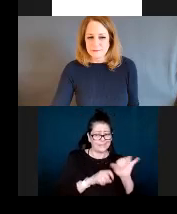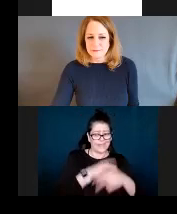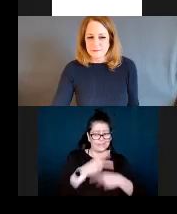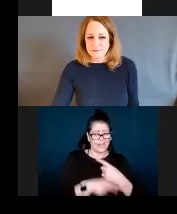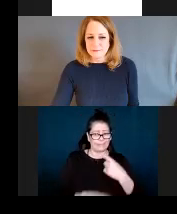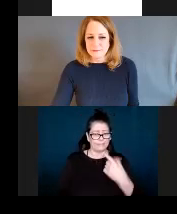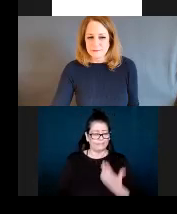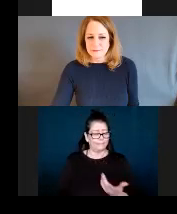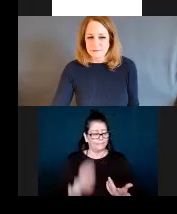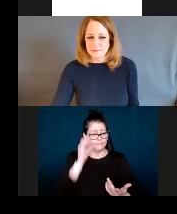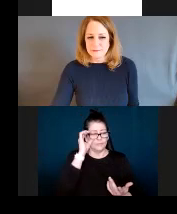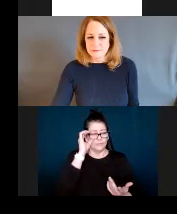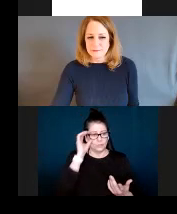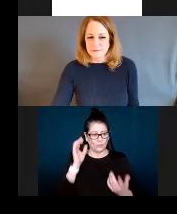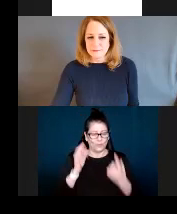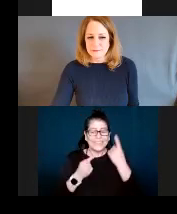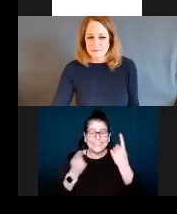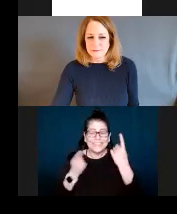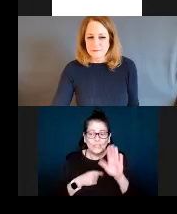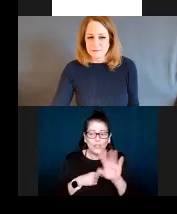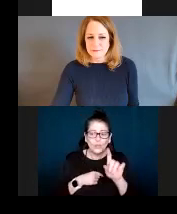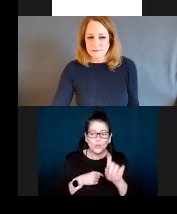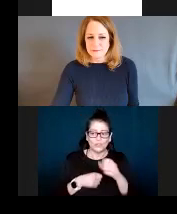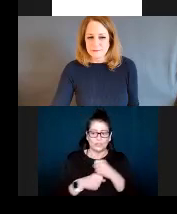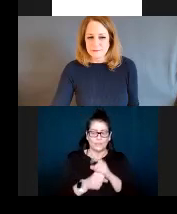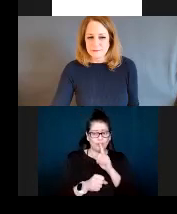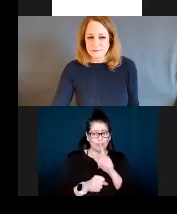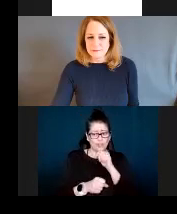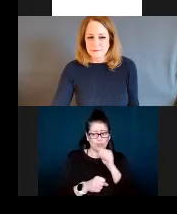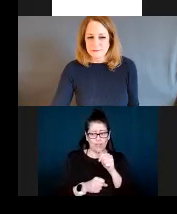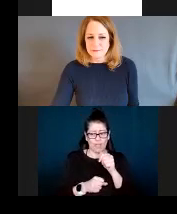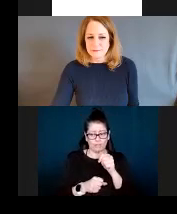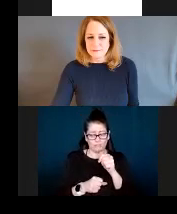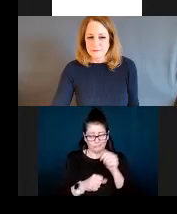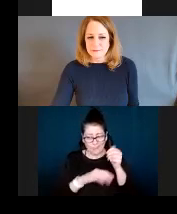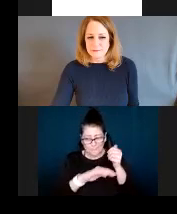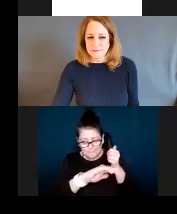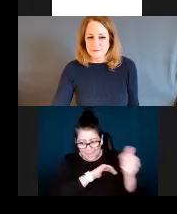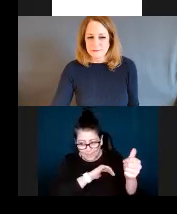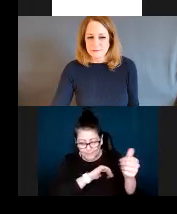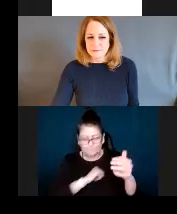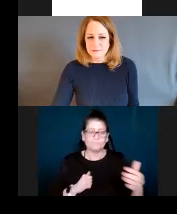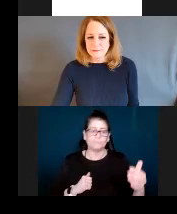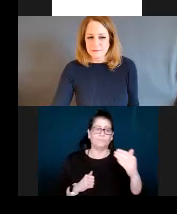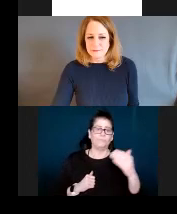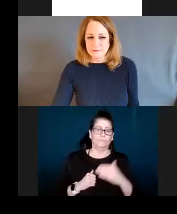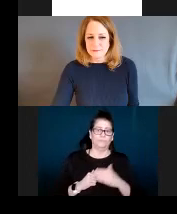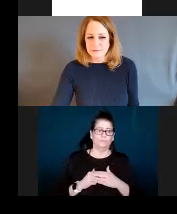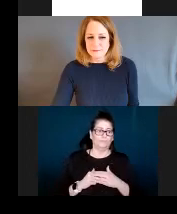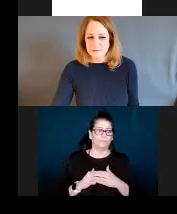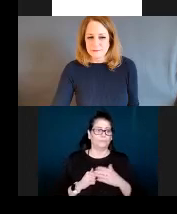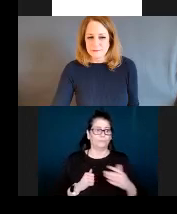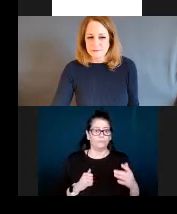make sure they are not sending a message of victim blaming. And disclose your personal information as much